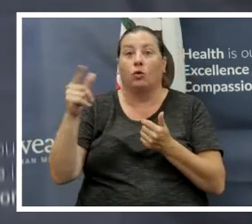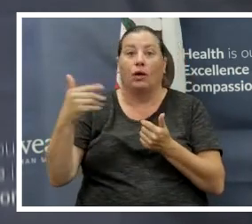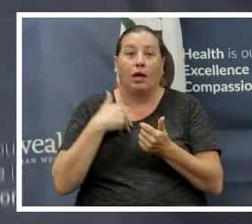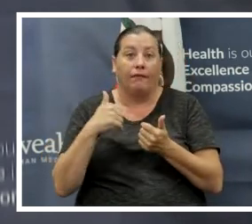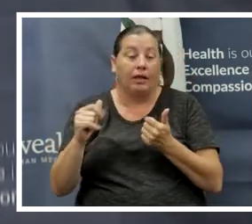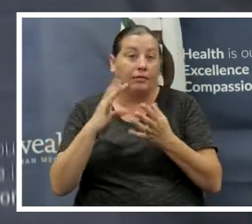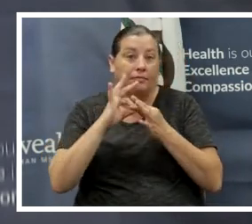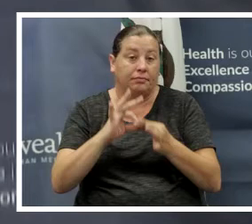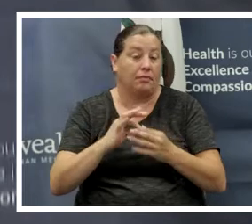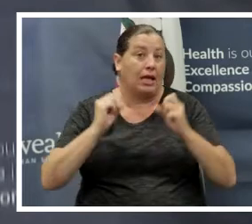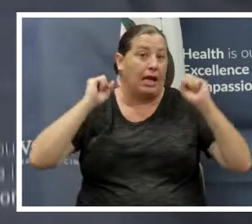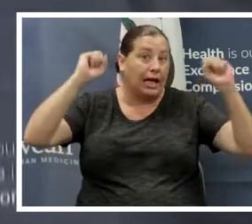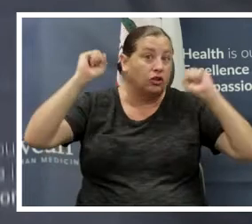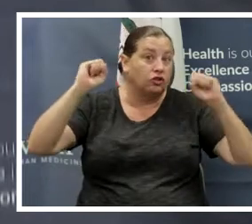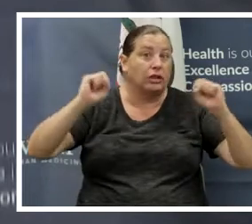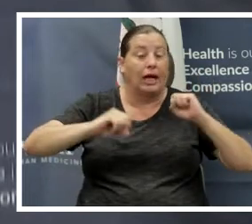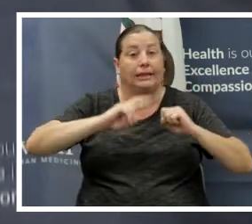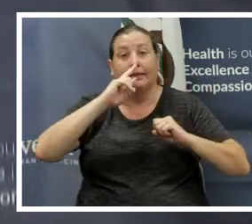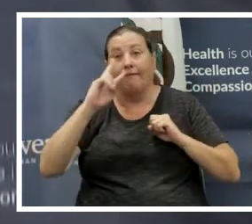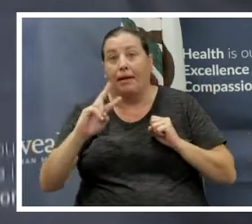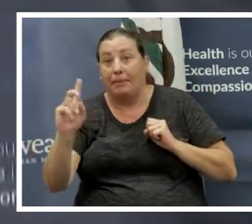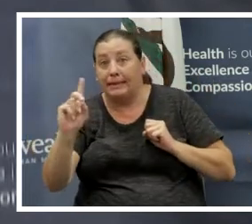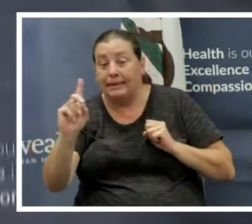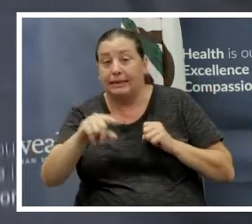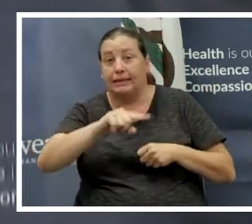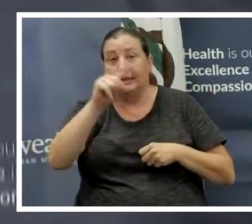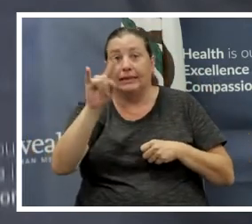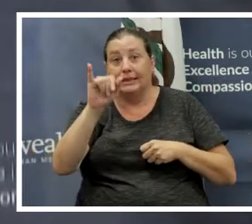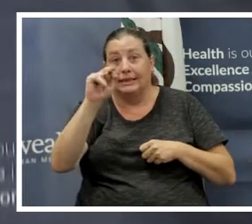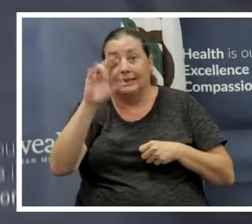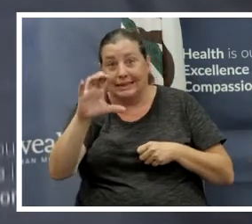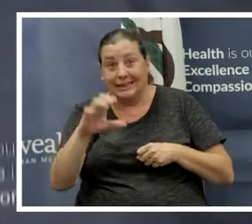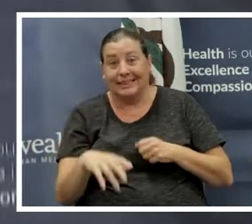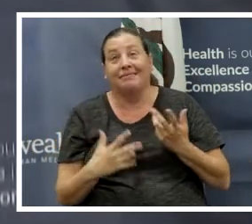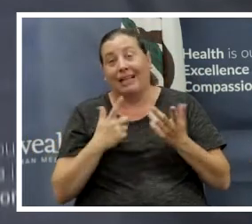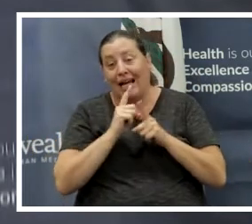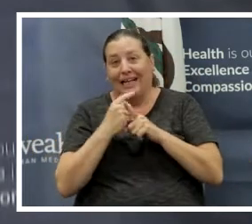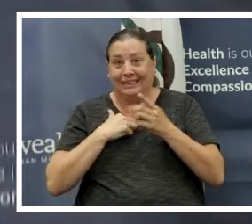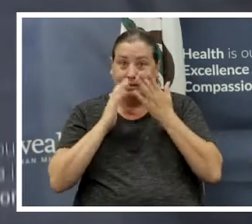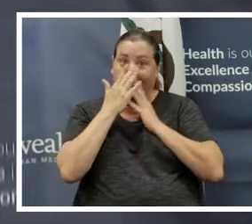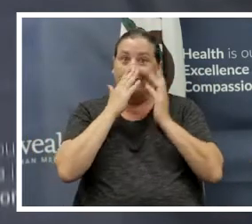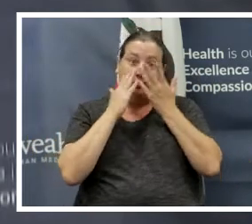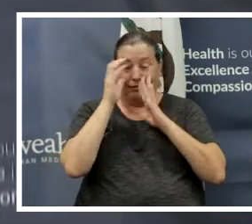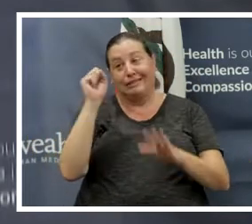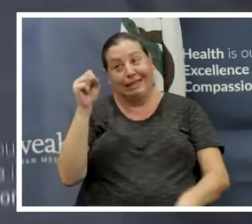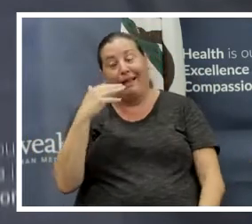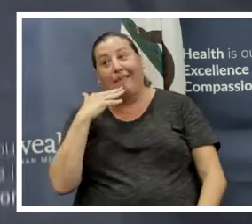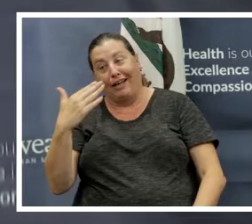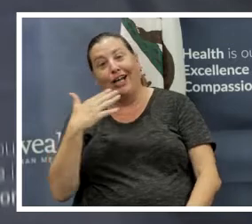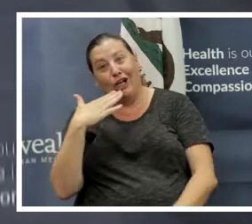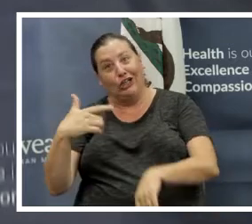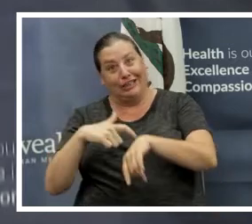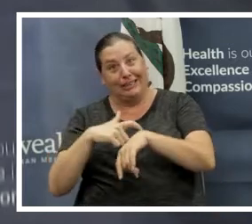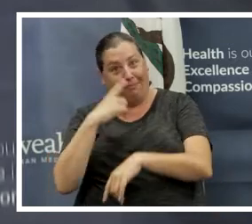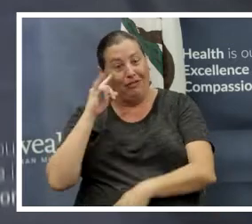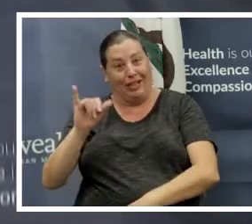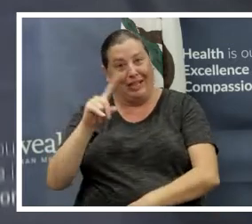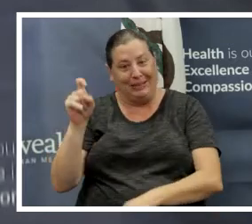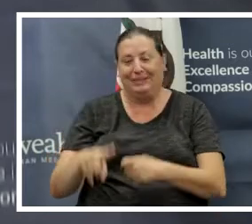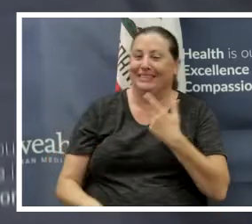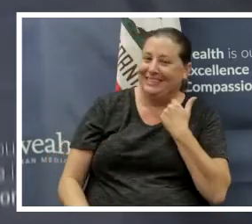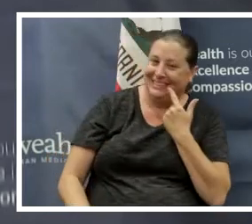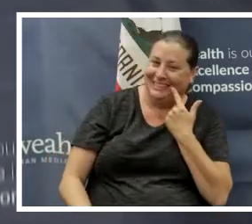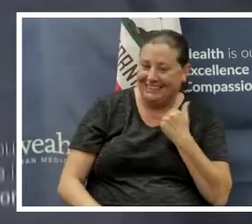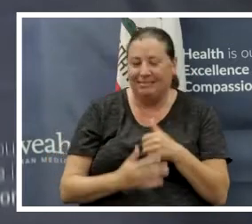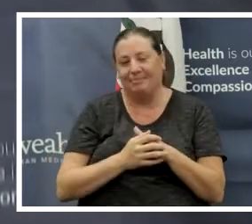exercise, vitamin D, zinc? Yeah, as I rub my nose and touch my face. Yeah, thanks for that. Good timing from your question there.